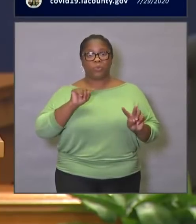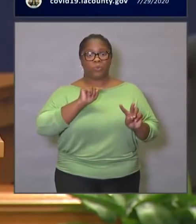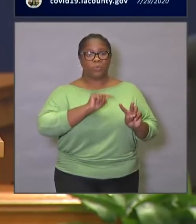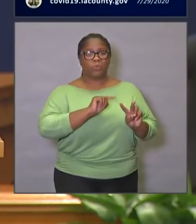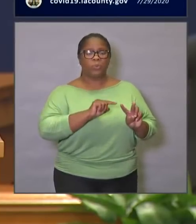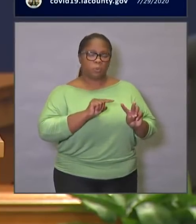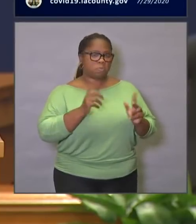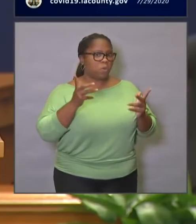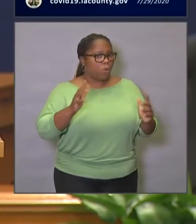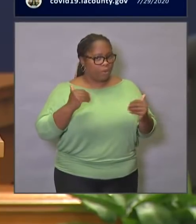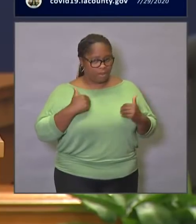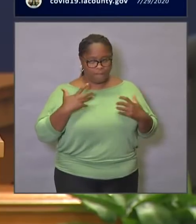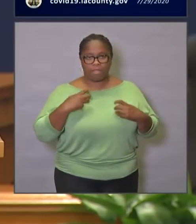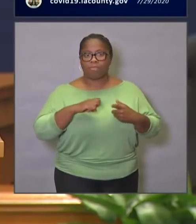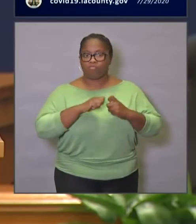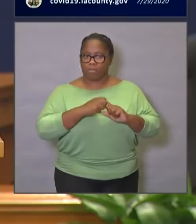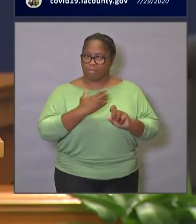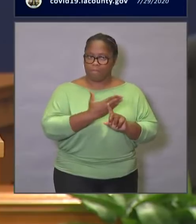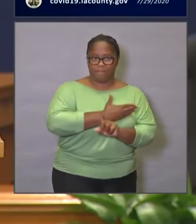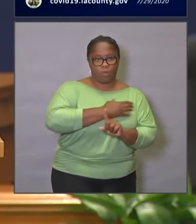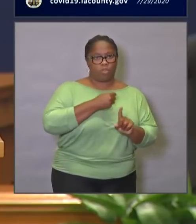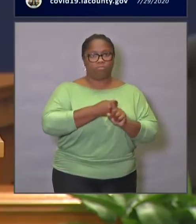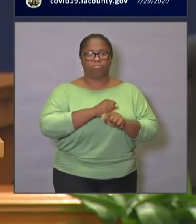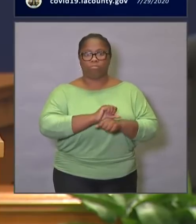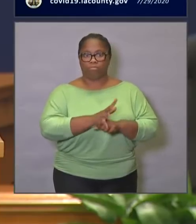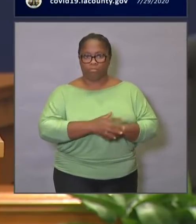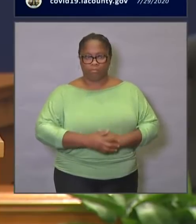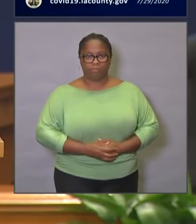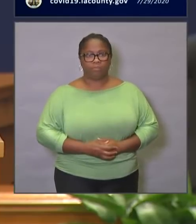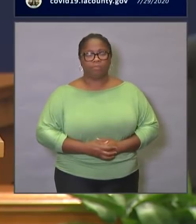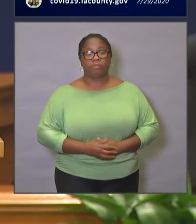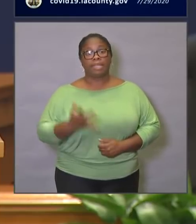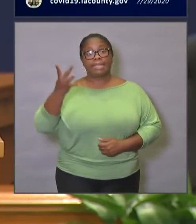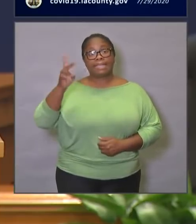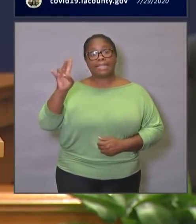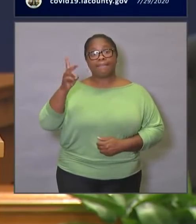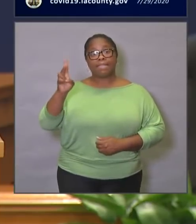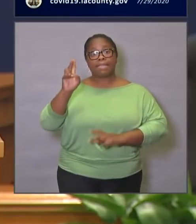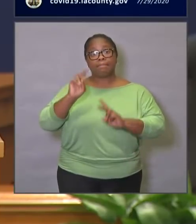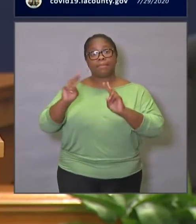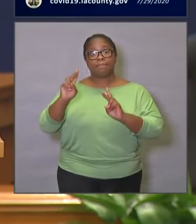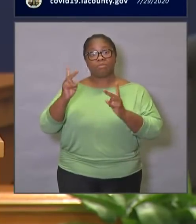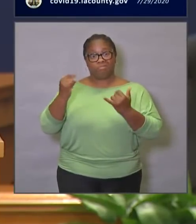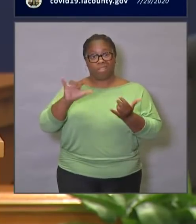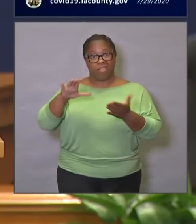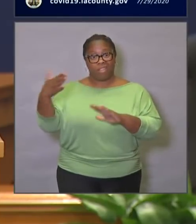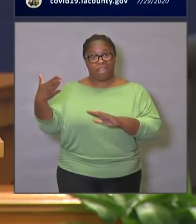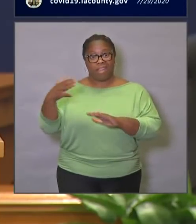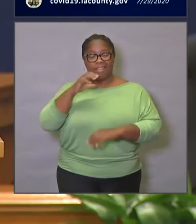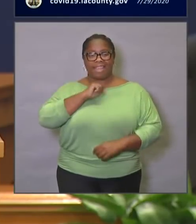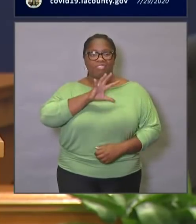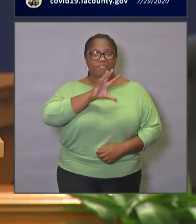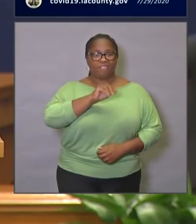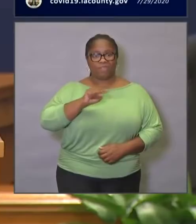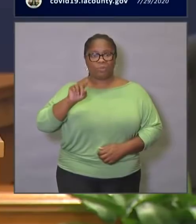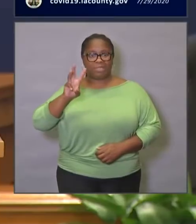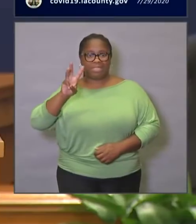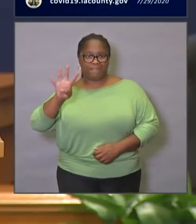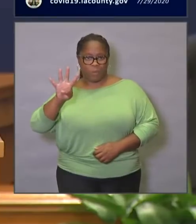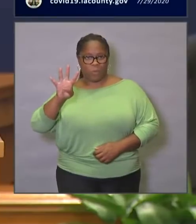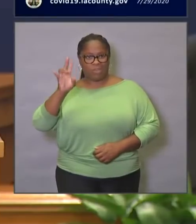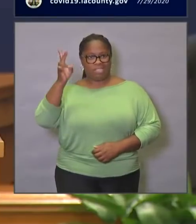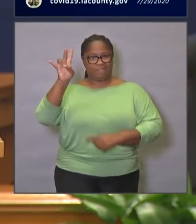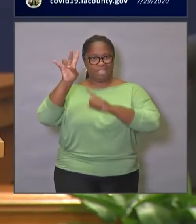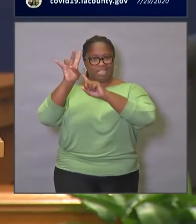this age group had underlying health conditions. 17 people who died are between the ages of 50 and 64,